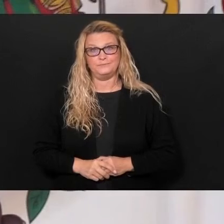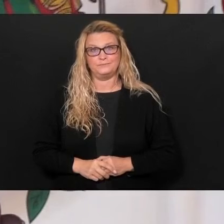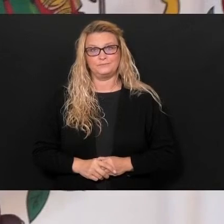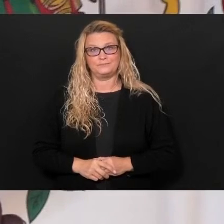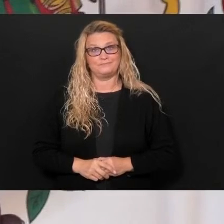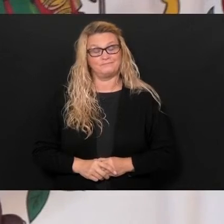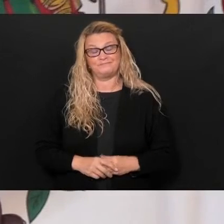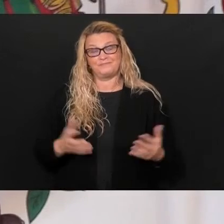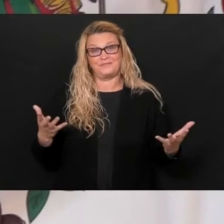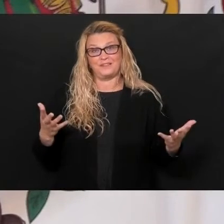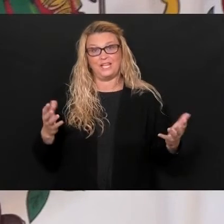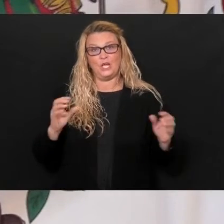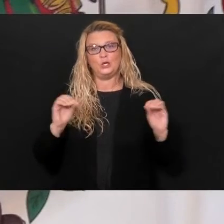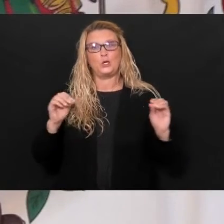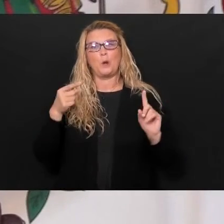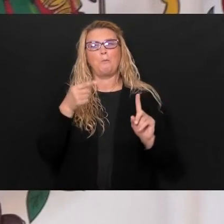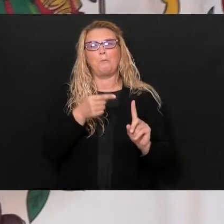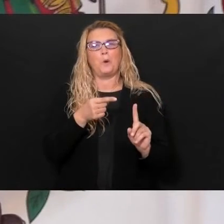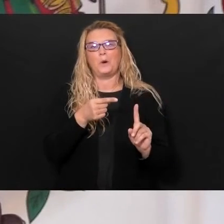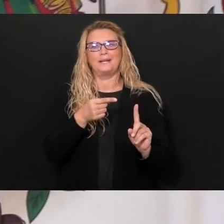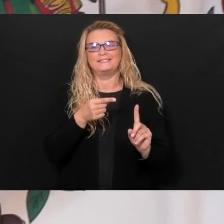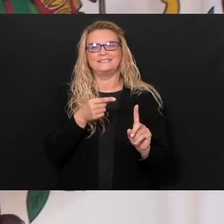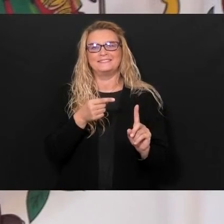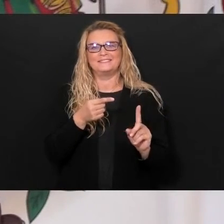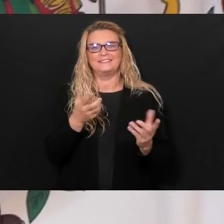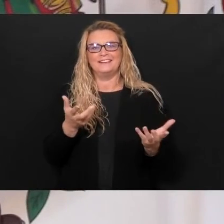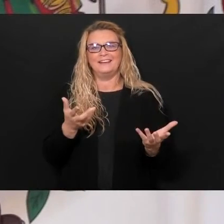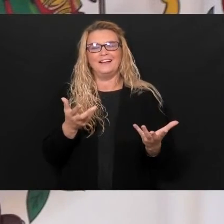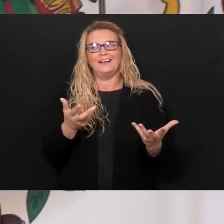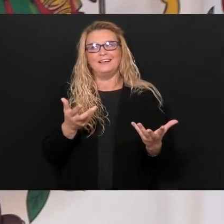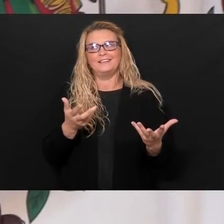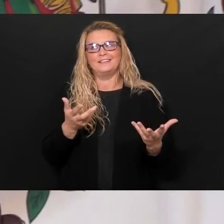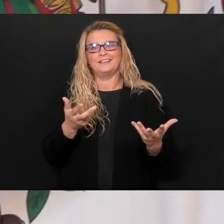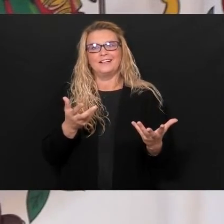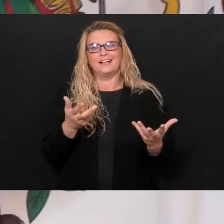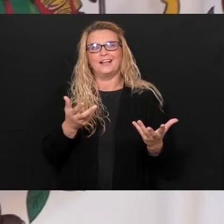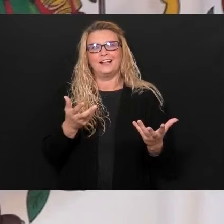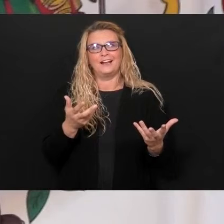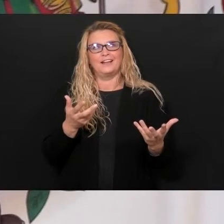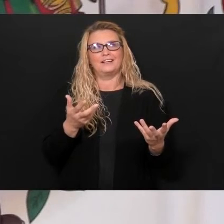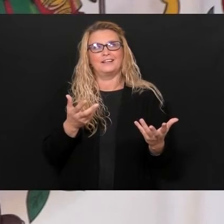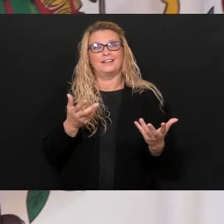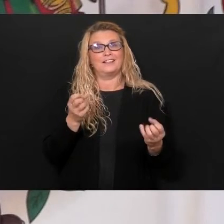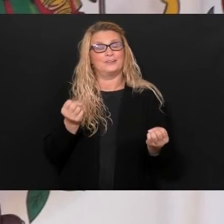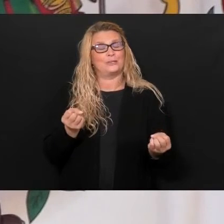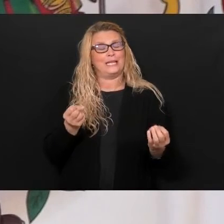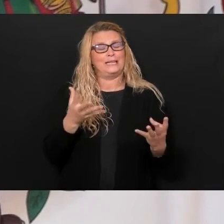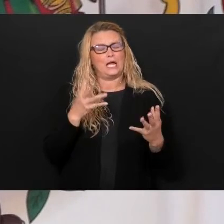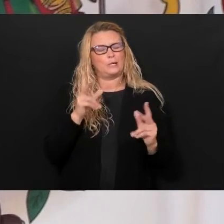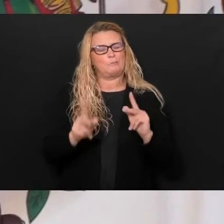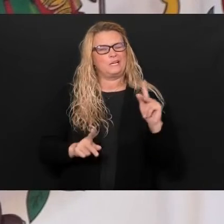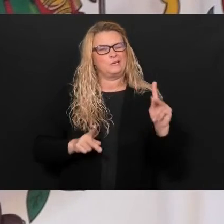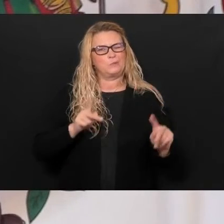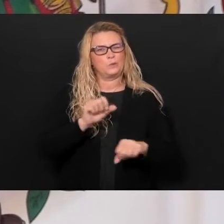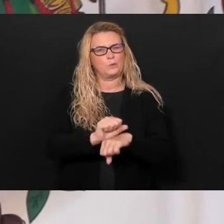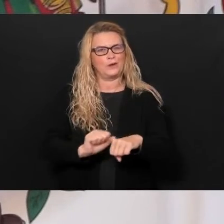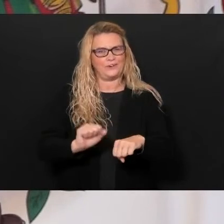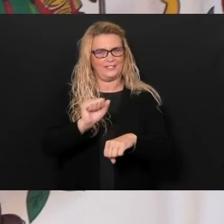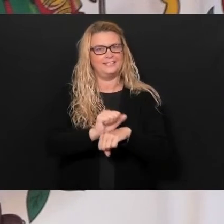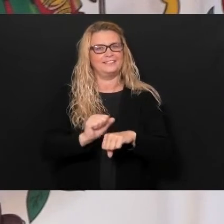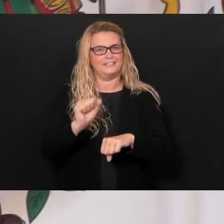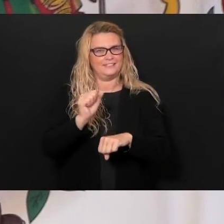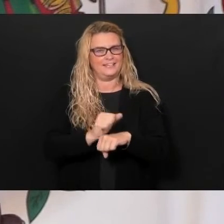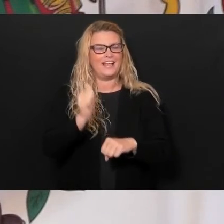Kelsey, there's no point in me just going through and trying to hit the highlights here and there. There's a lot of people that are working night and day on trying to